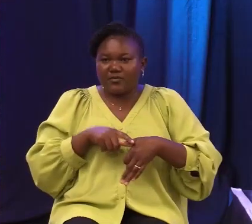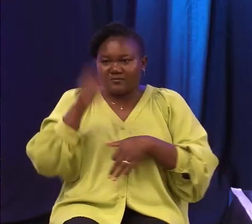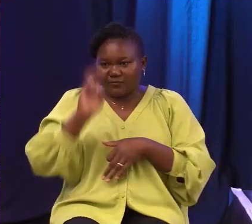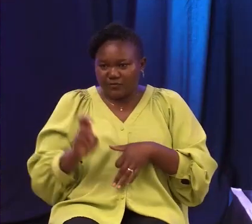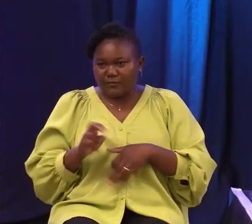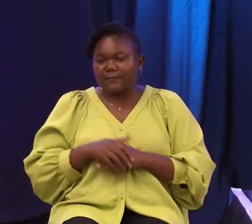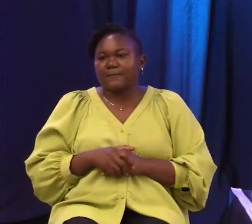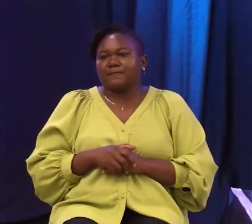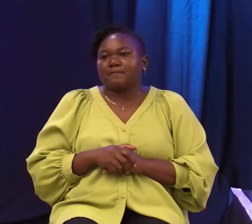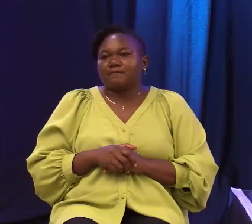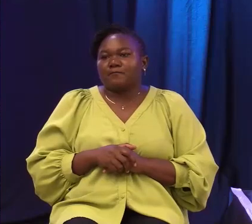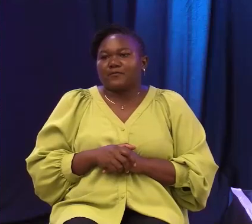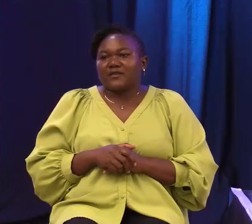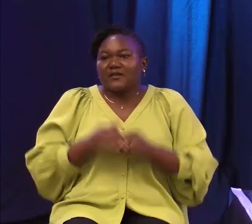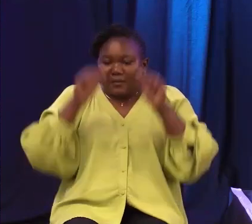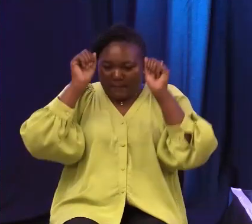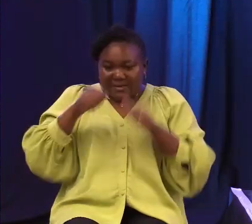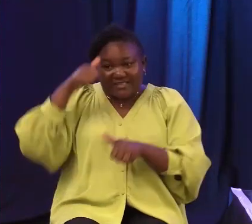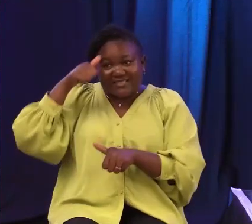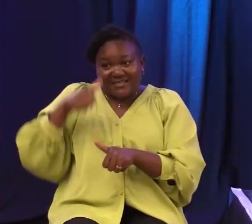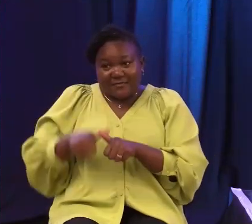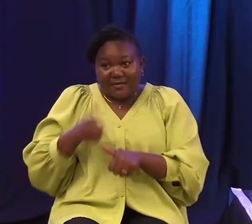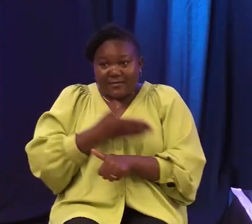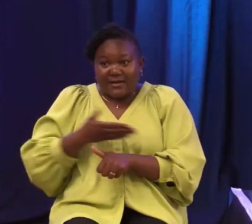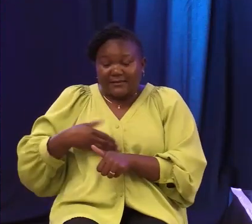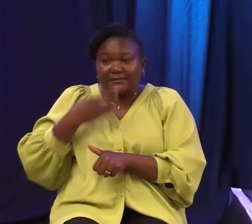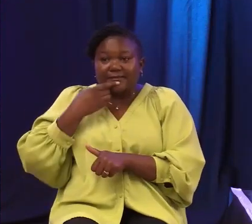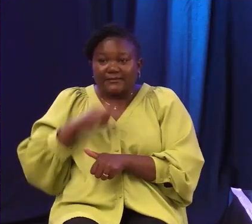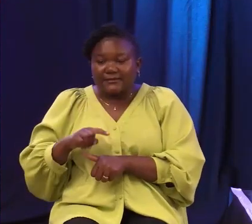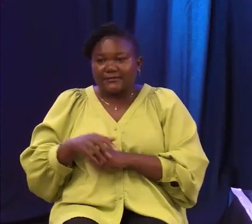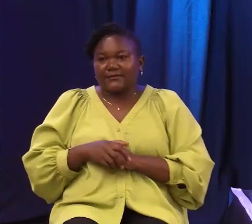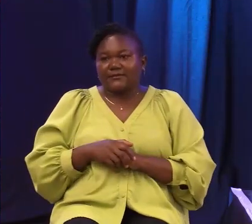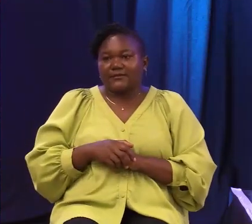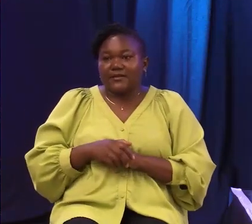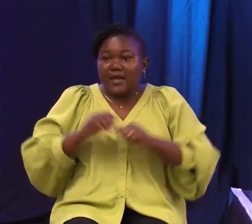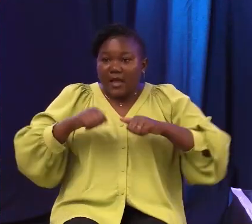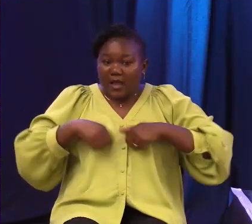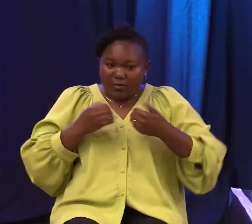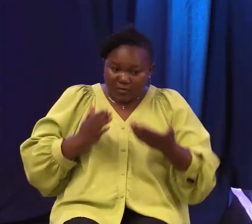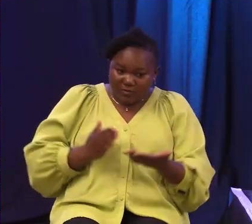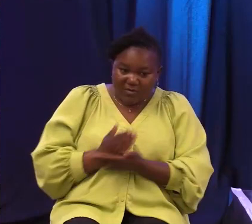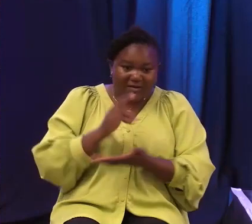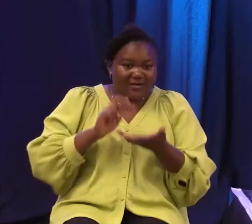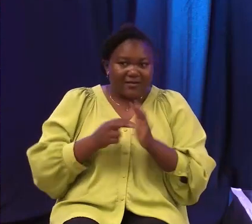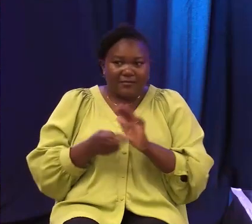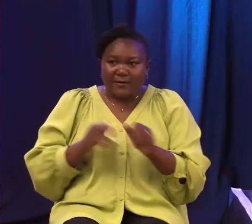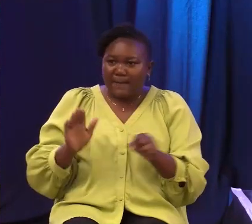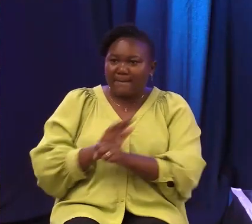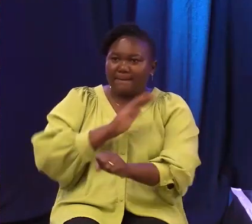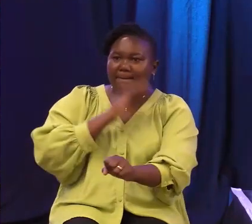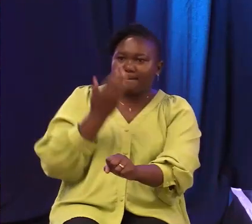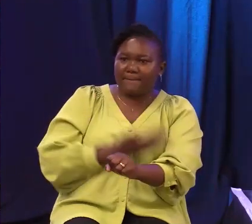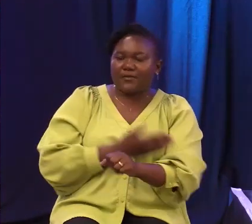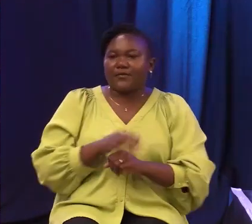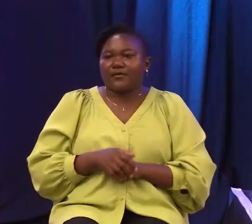Swakopmund. Let us remember, ladies and gentlemen, our rights are our superpowers.